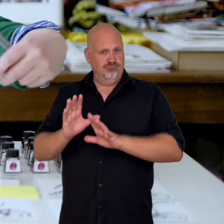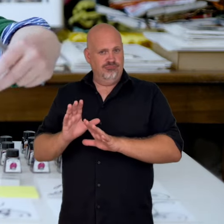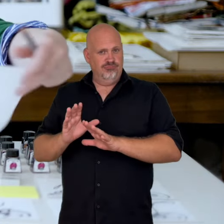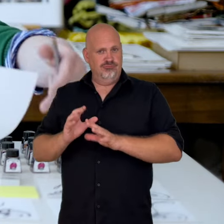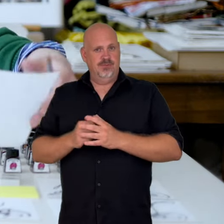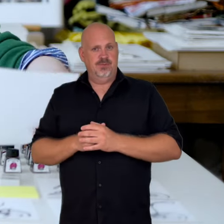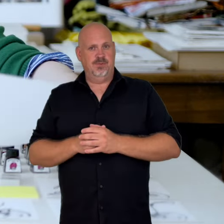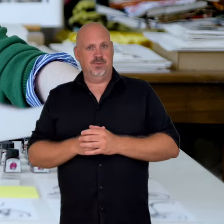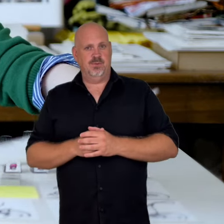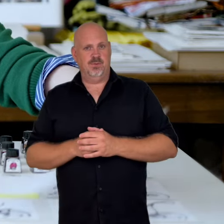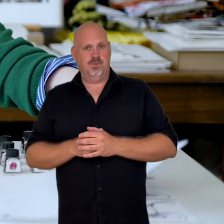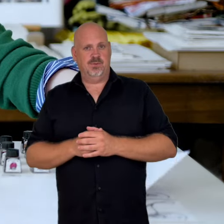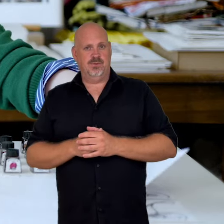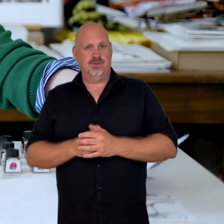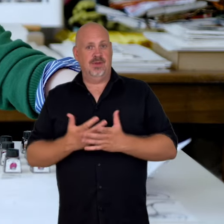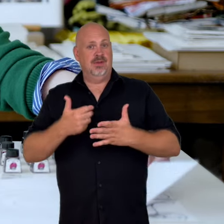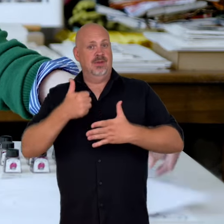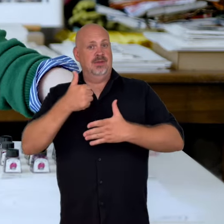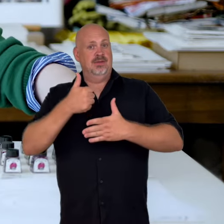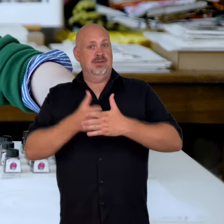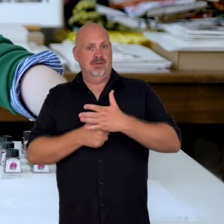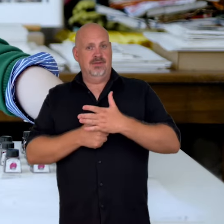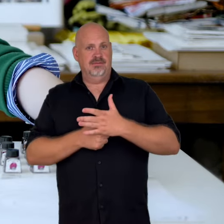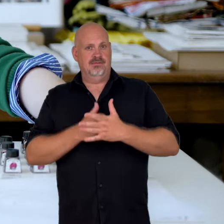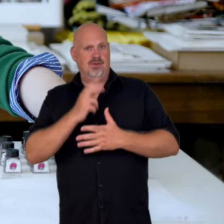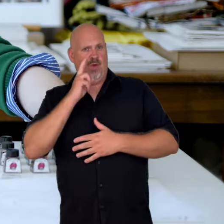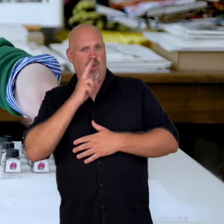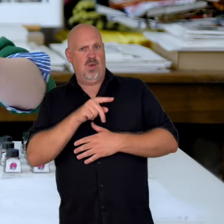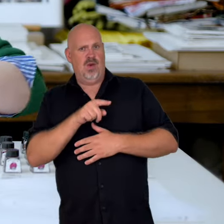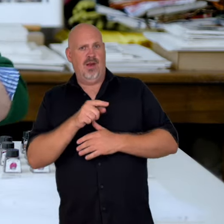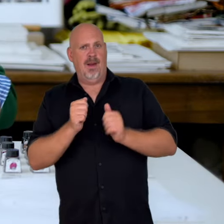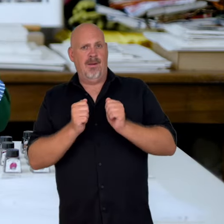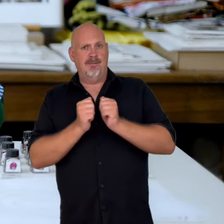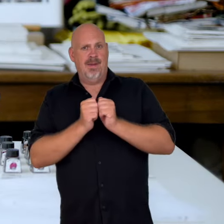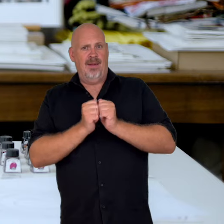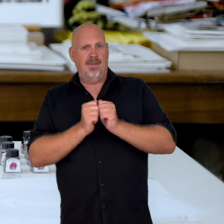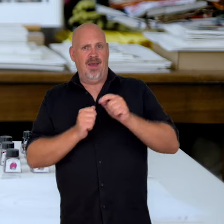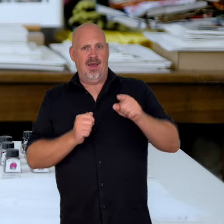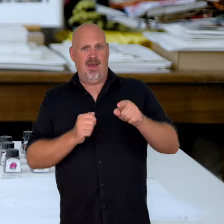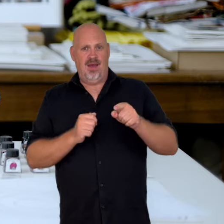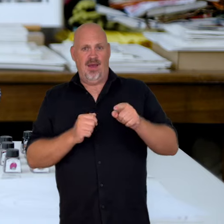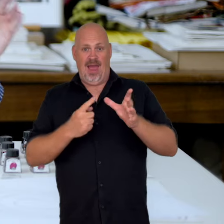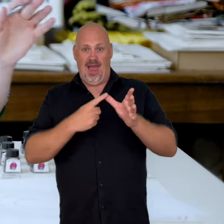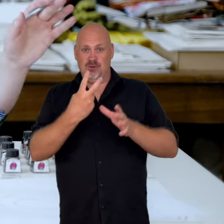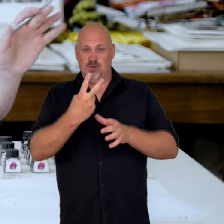this over here for now, out of the way, so you can see the shape. It's a great